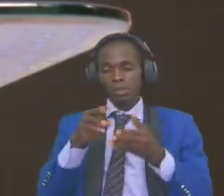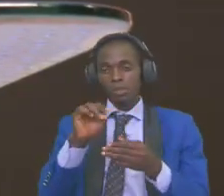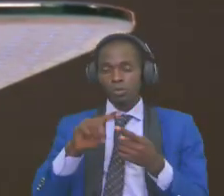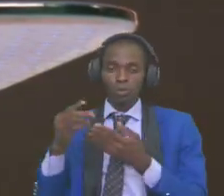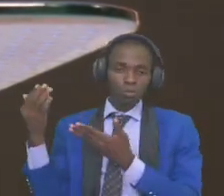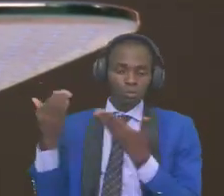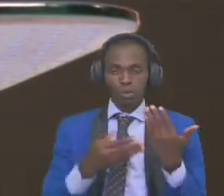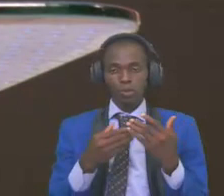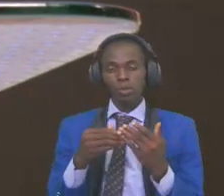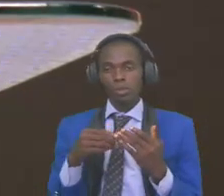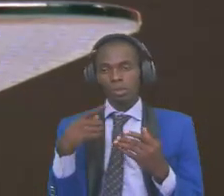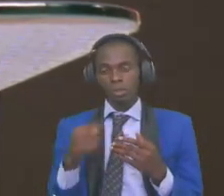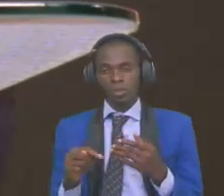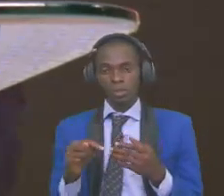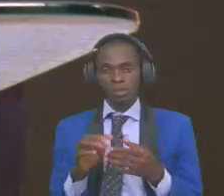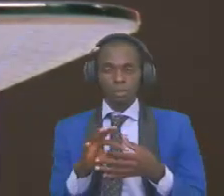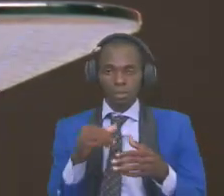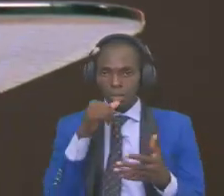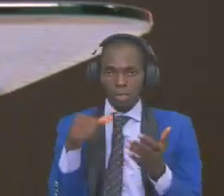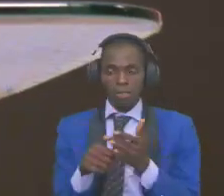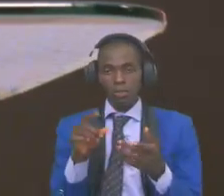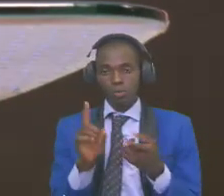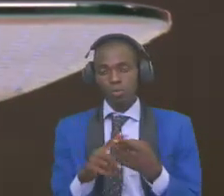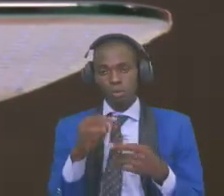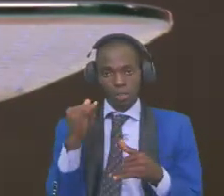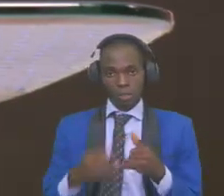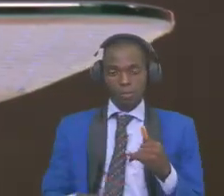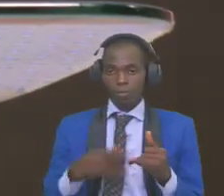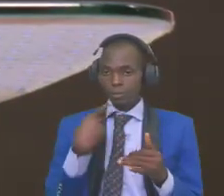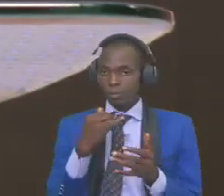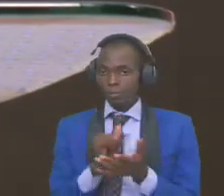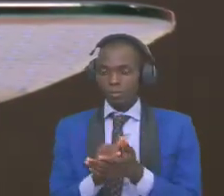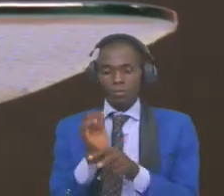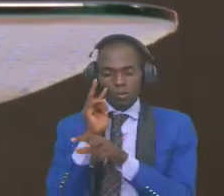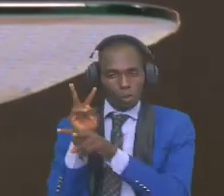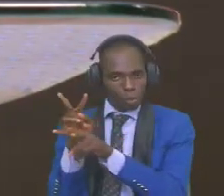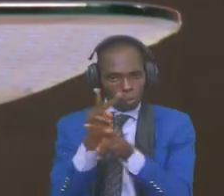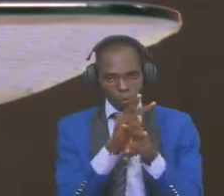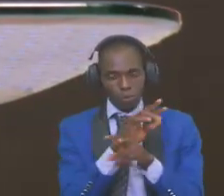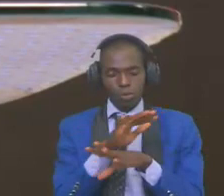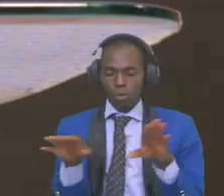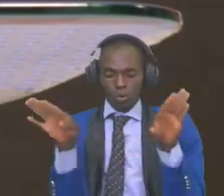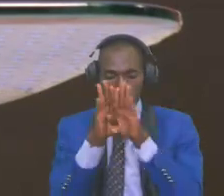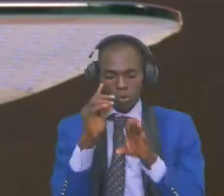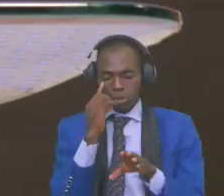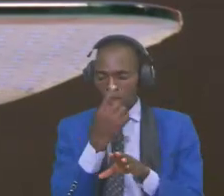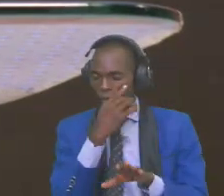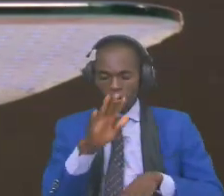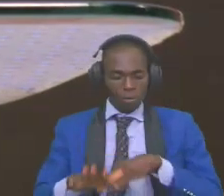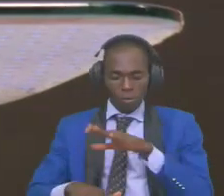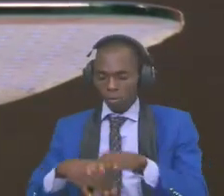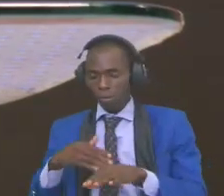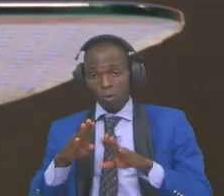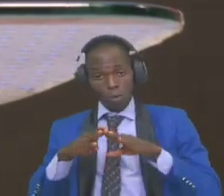to a conclusion, it says, watch ye. Don't close your eyes and be walking about. Open your